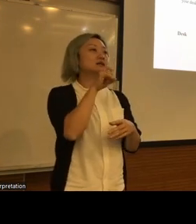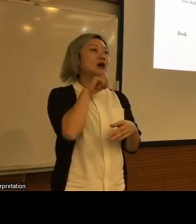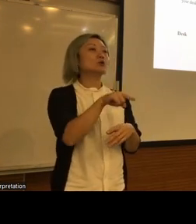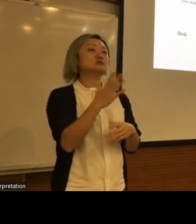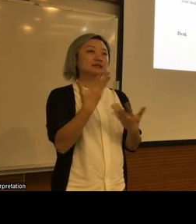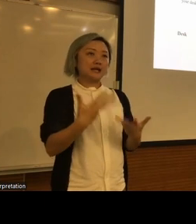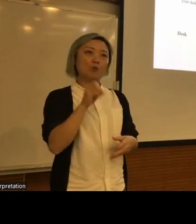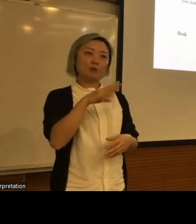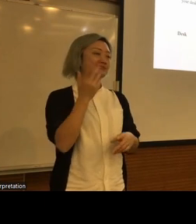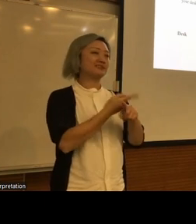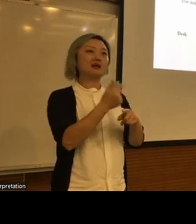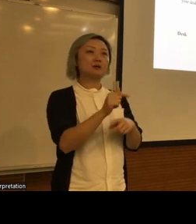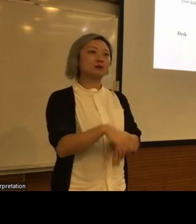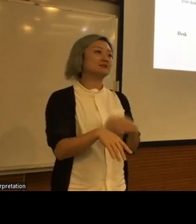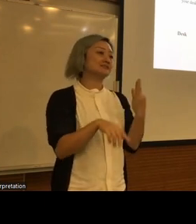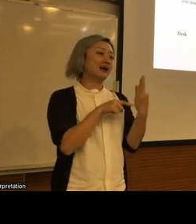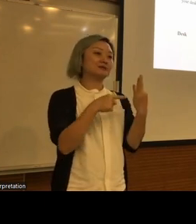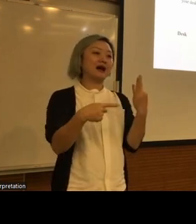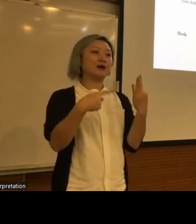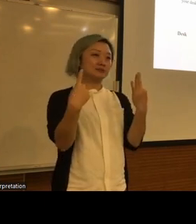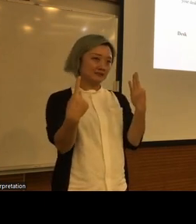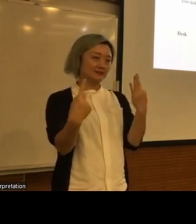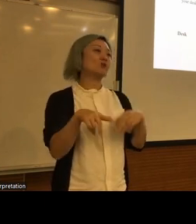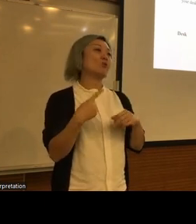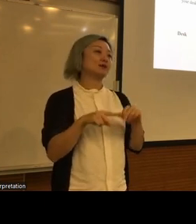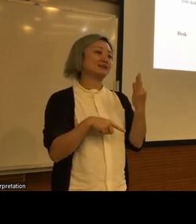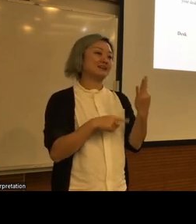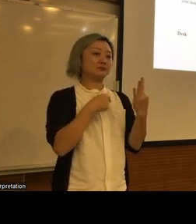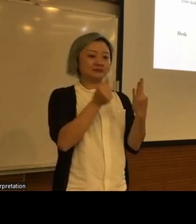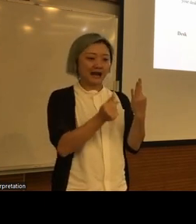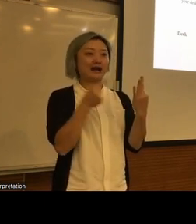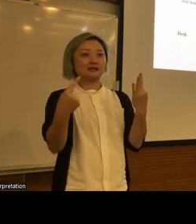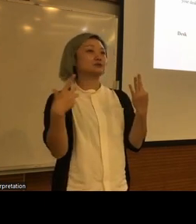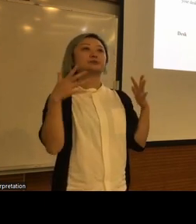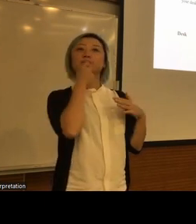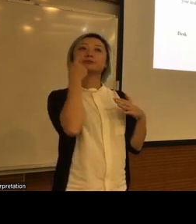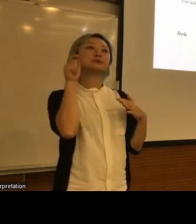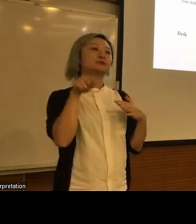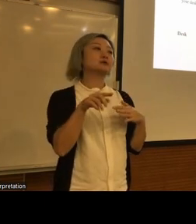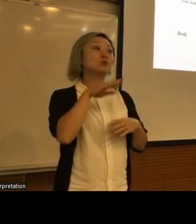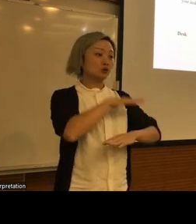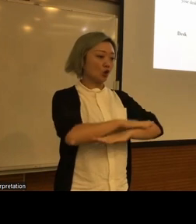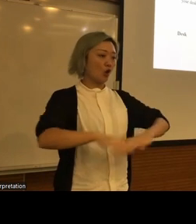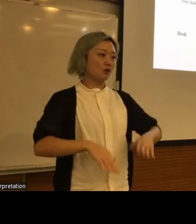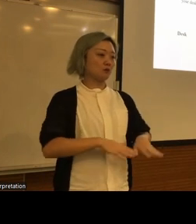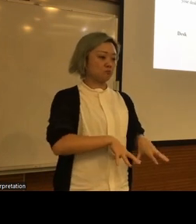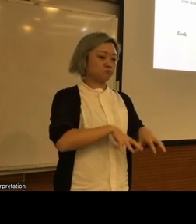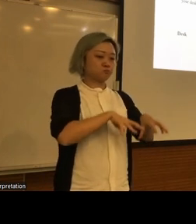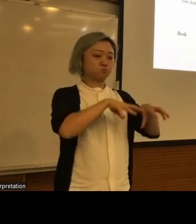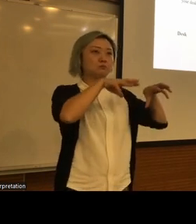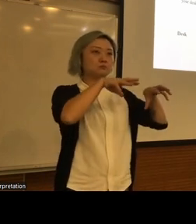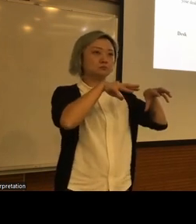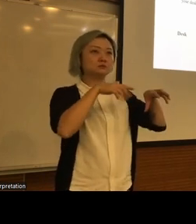afterwards? Nothing happens. If your disk is full of information,